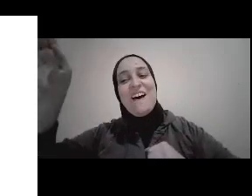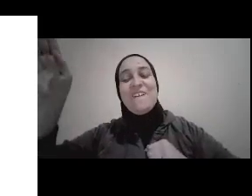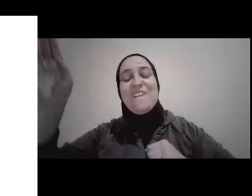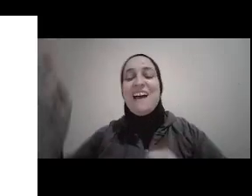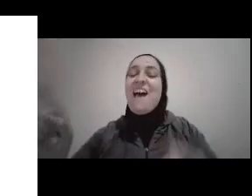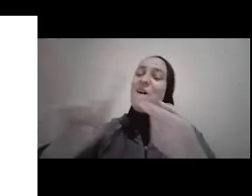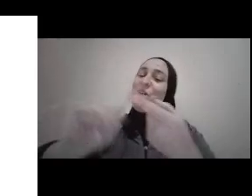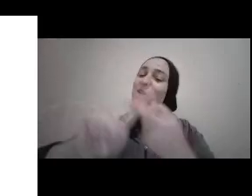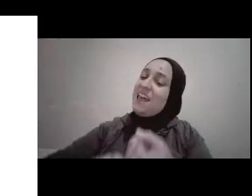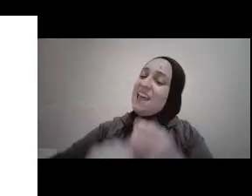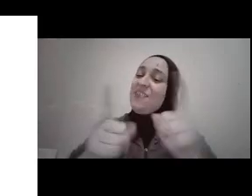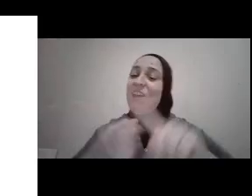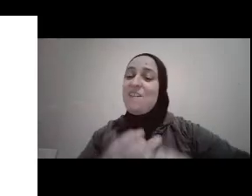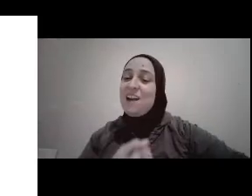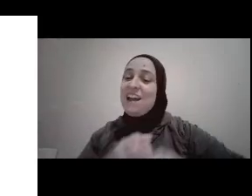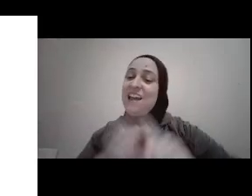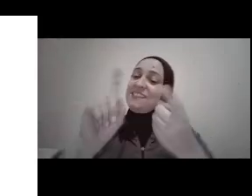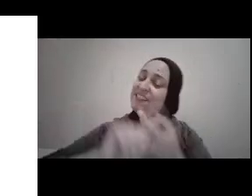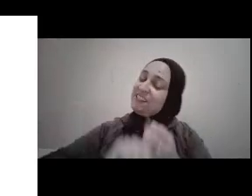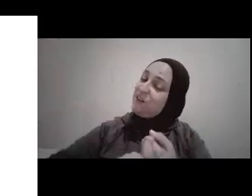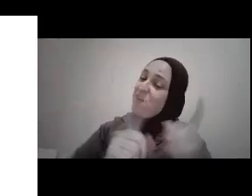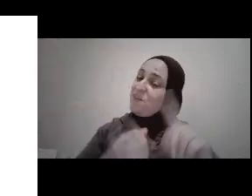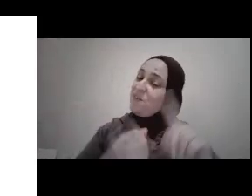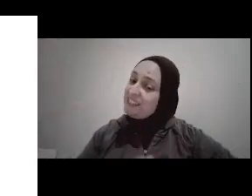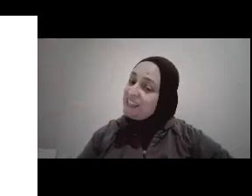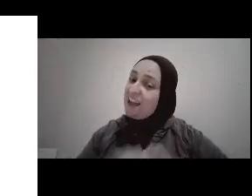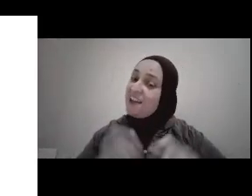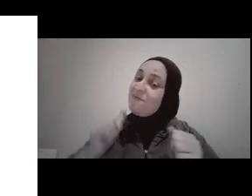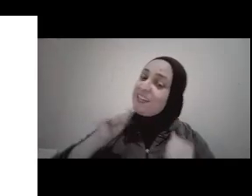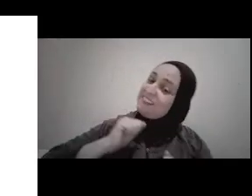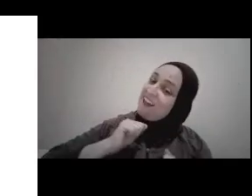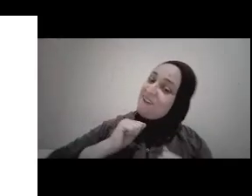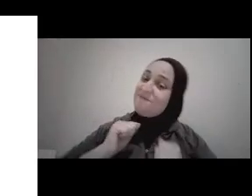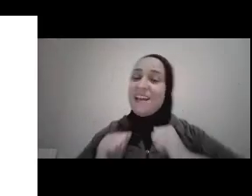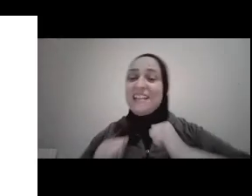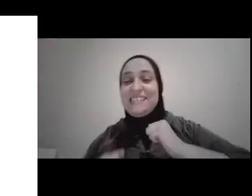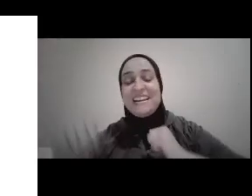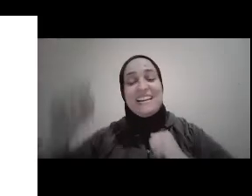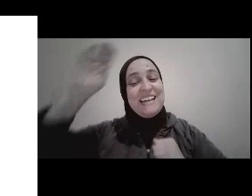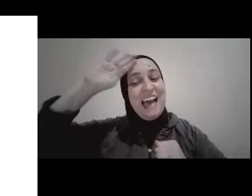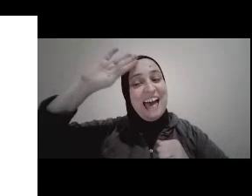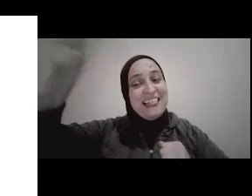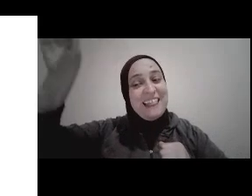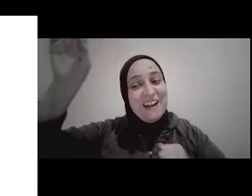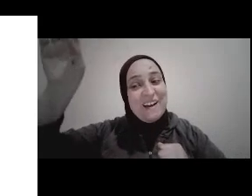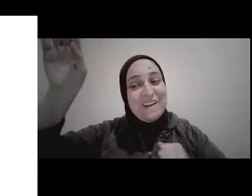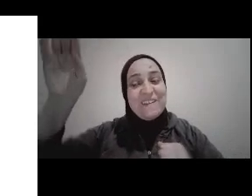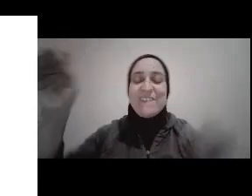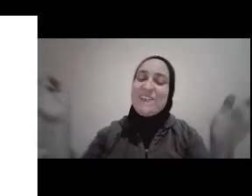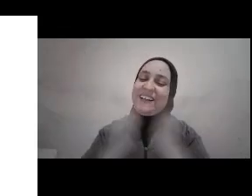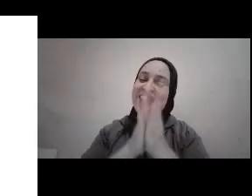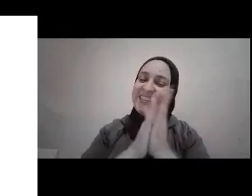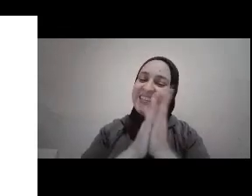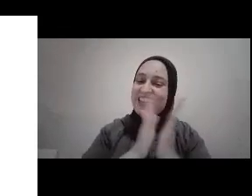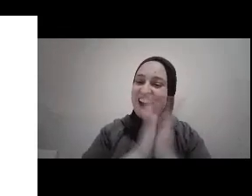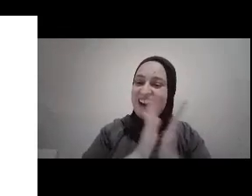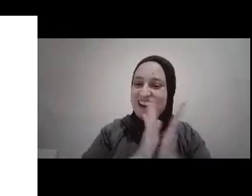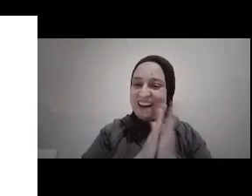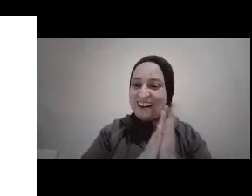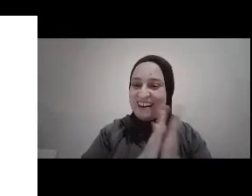hello. With our friends at story time, we stomp and sing hello.